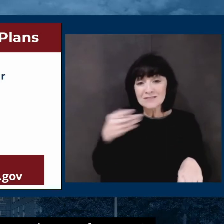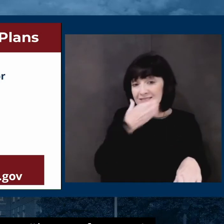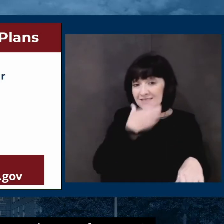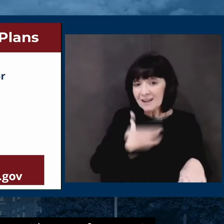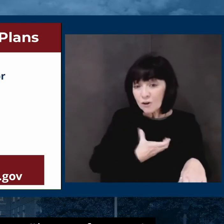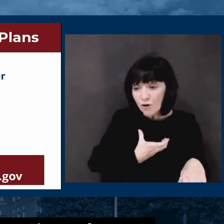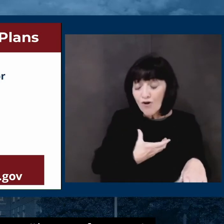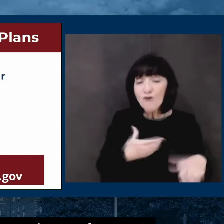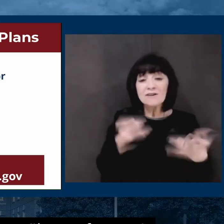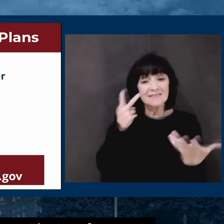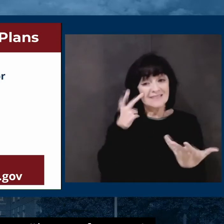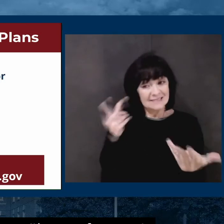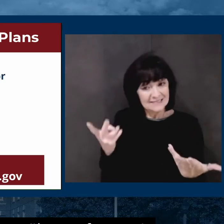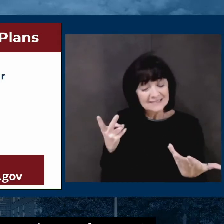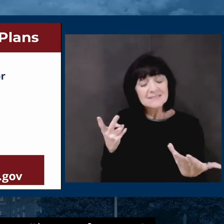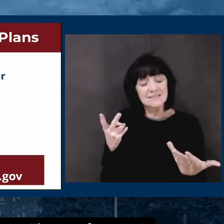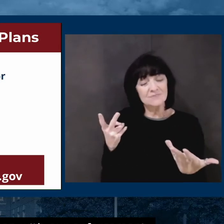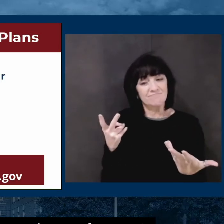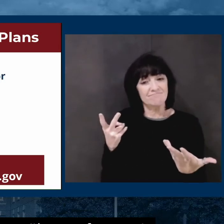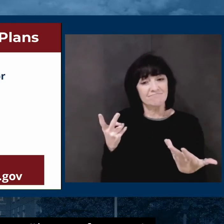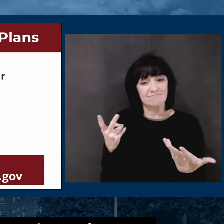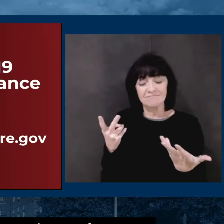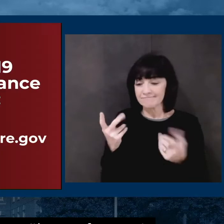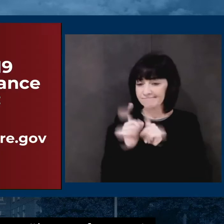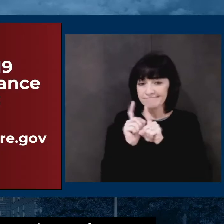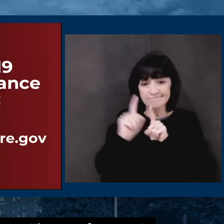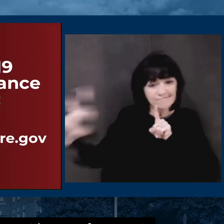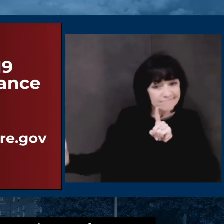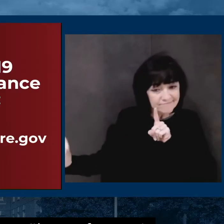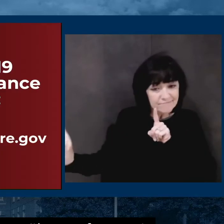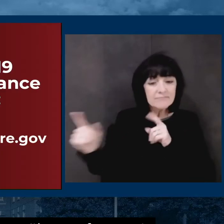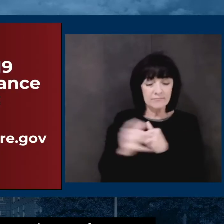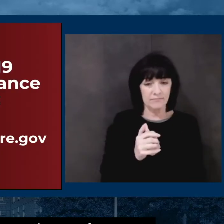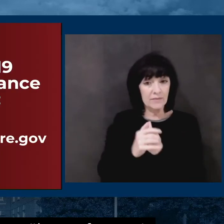Anyone that is looking to do an outdoor gathering, we ask that you submit plans to